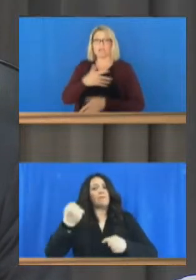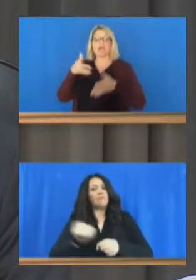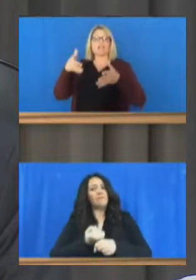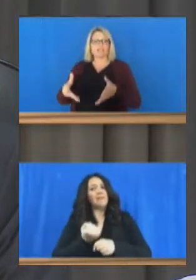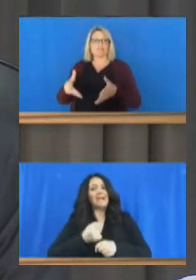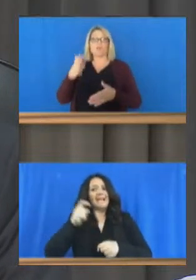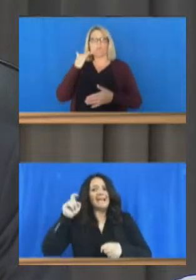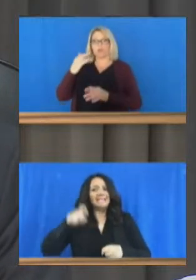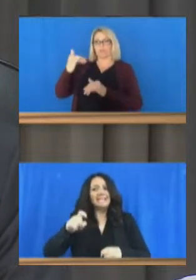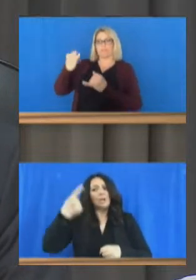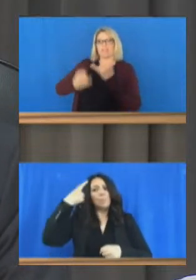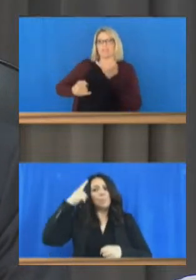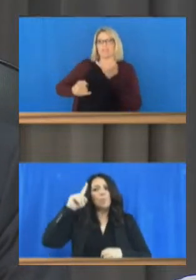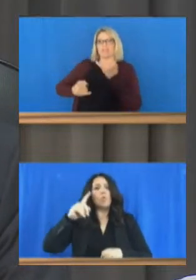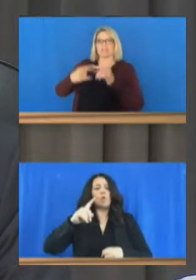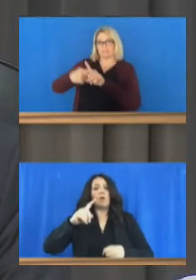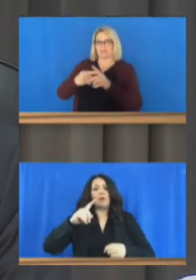Beginning today,